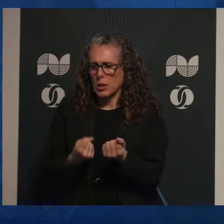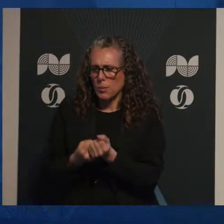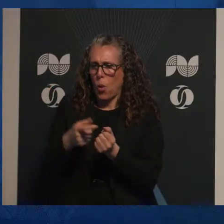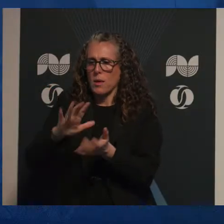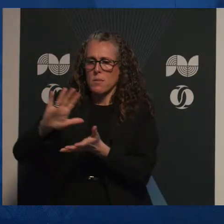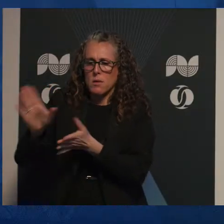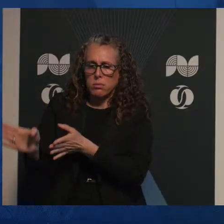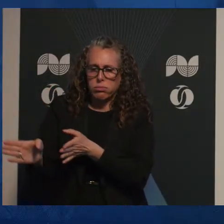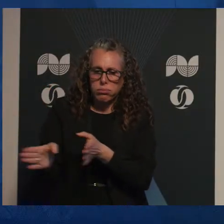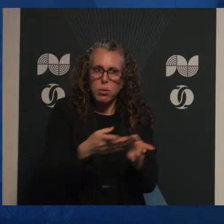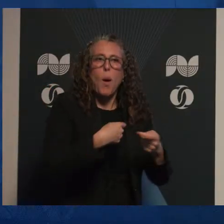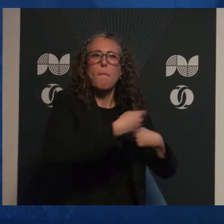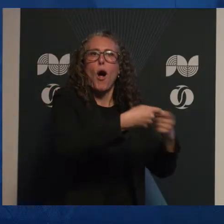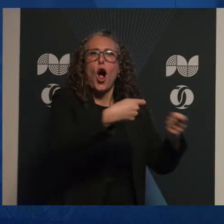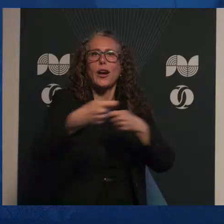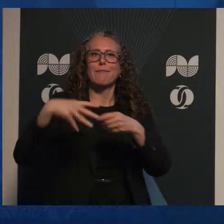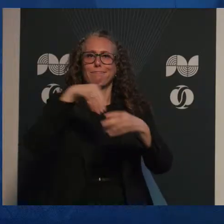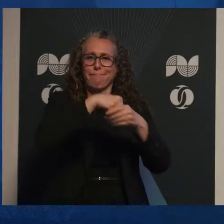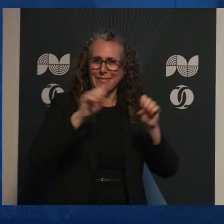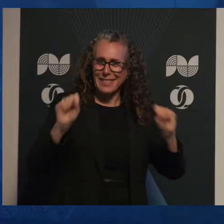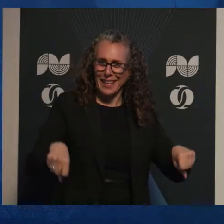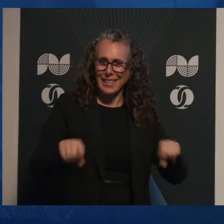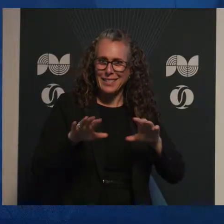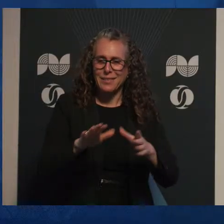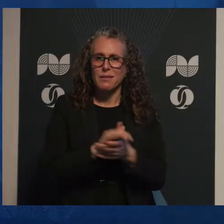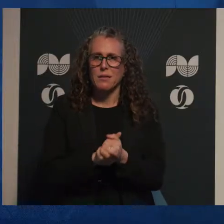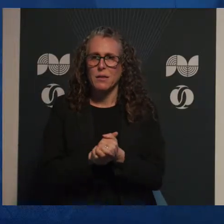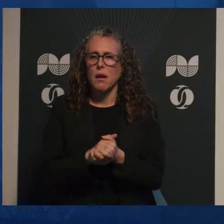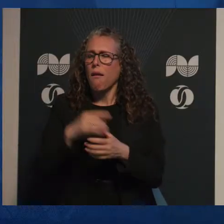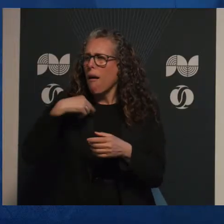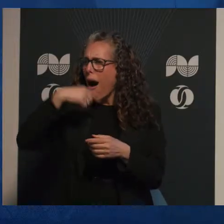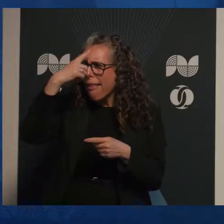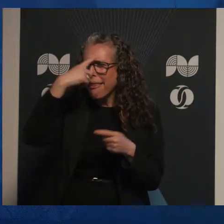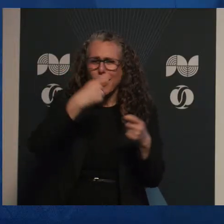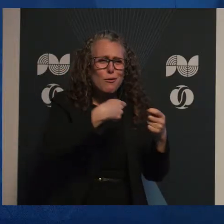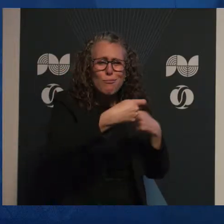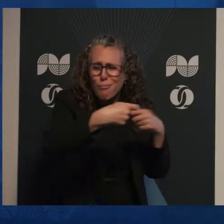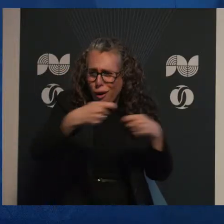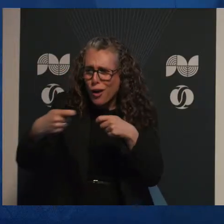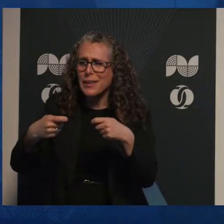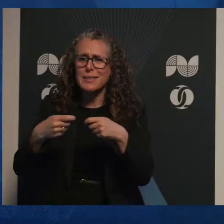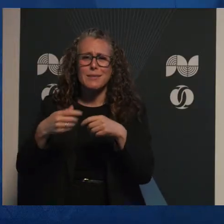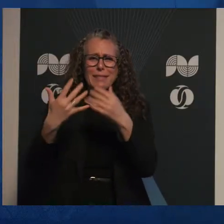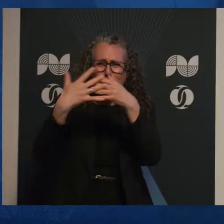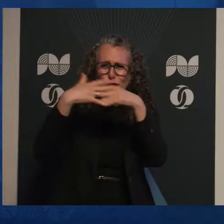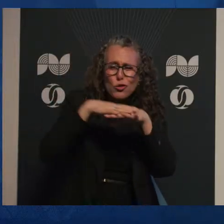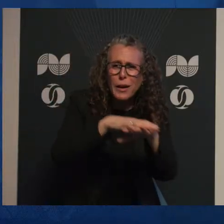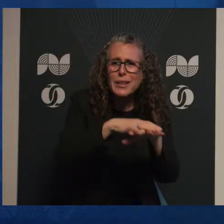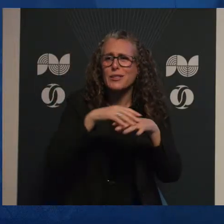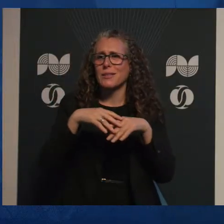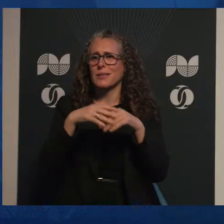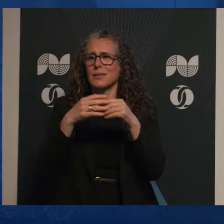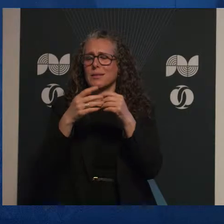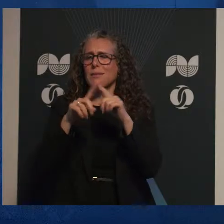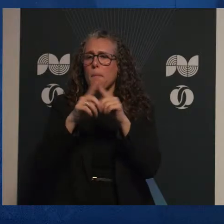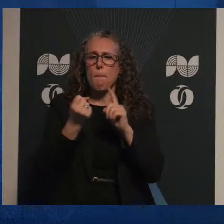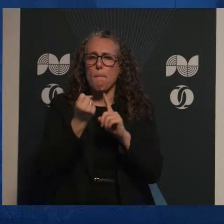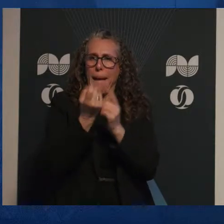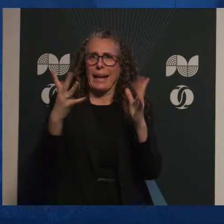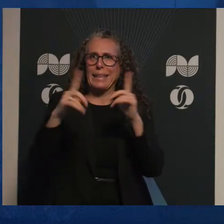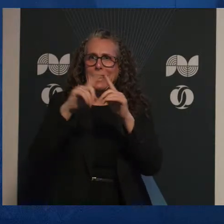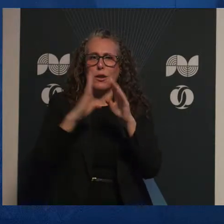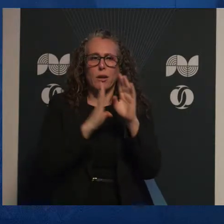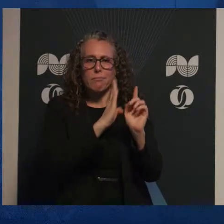economies. And our belief in markets and integration and multilateralism are very deeply embedded and won't be